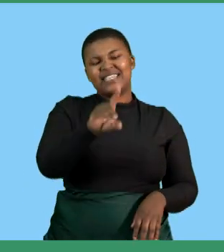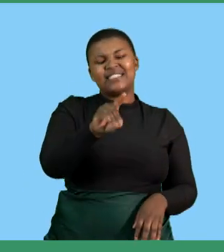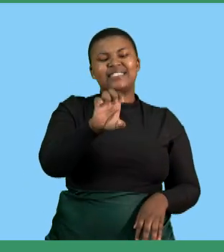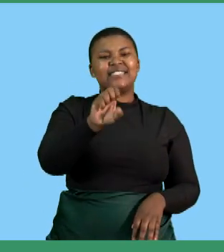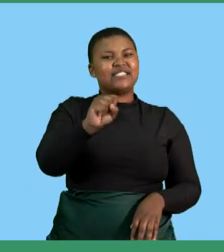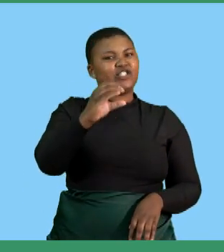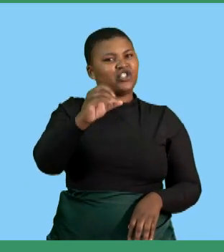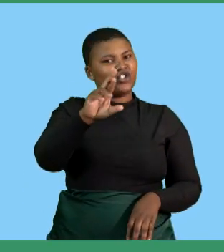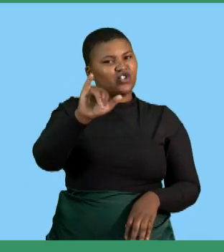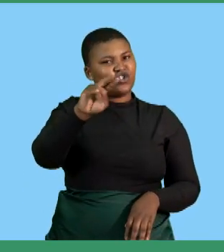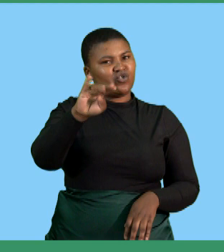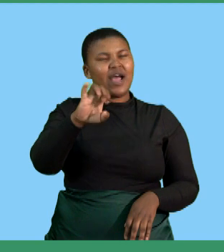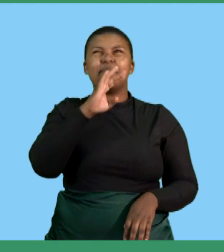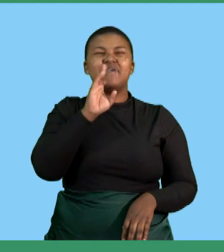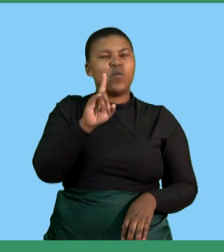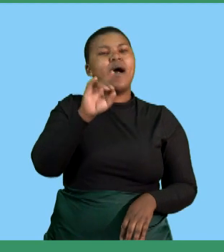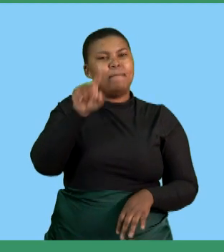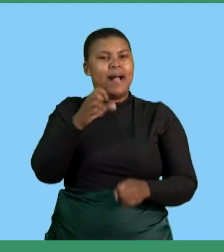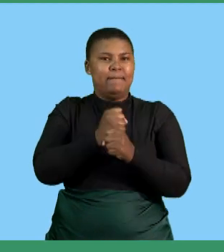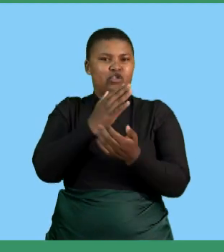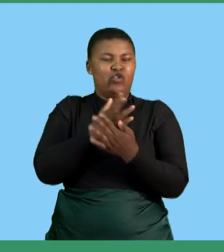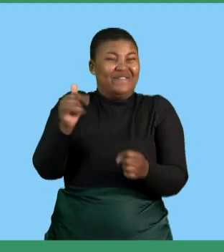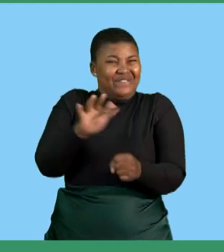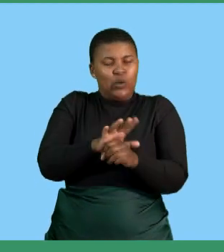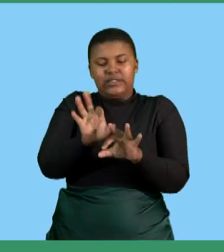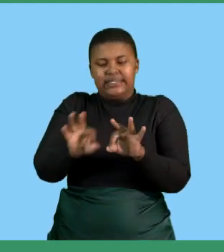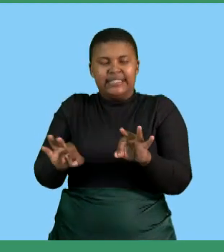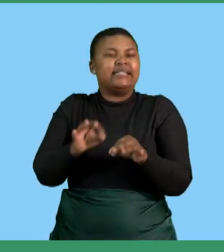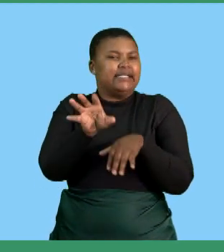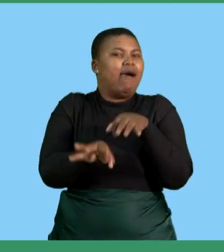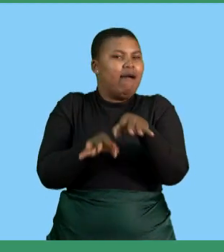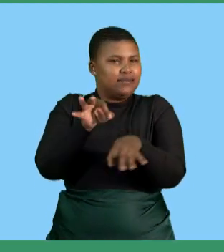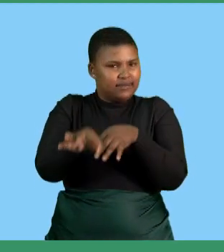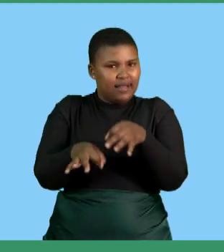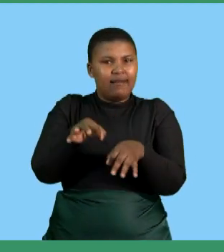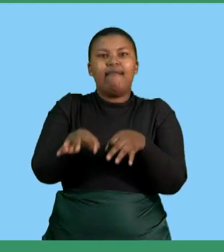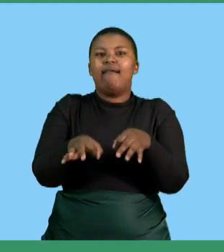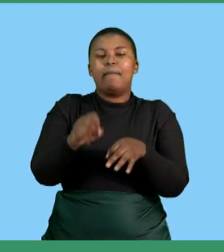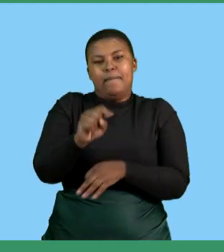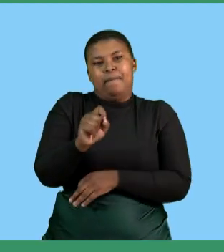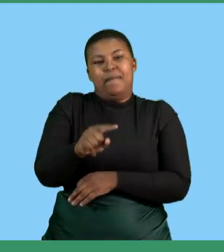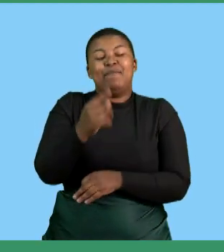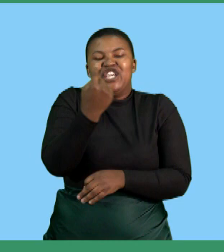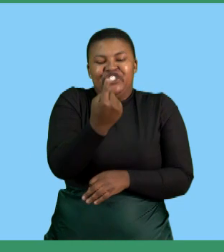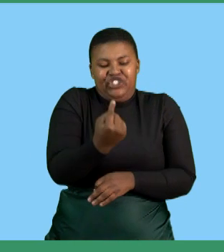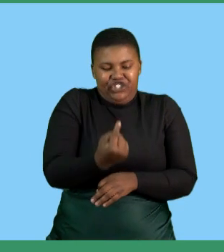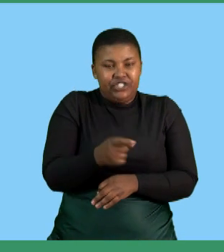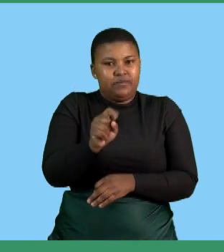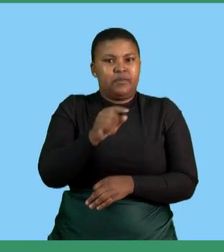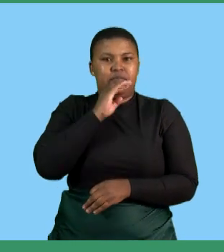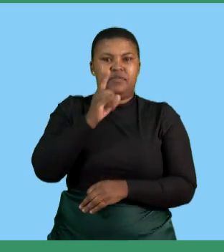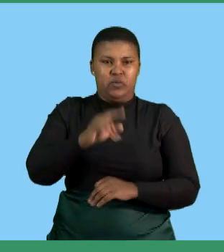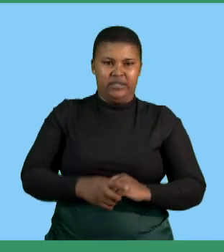describes means you have to answer in full sentences and give a description of each of